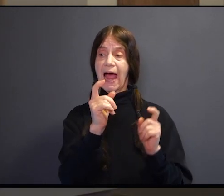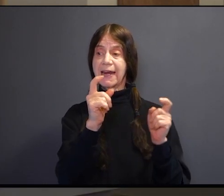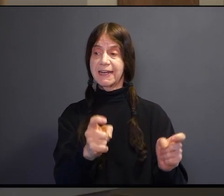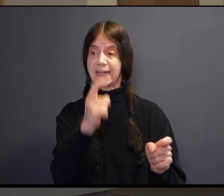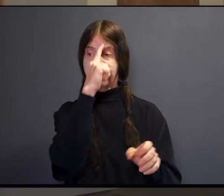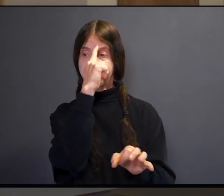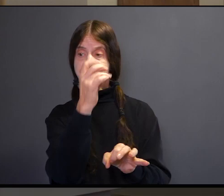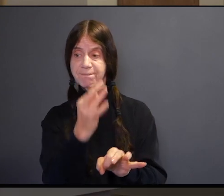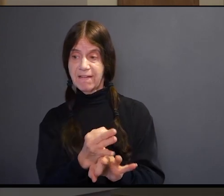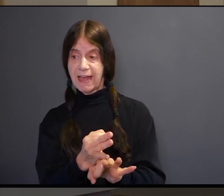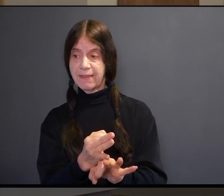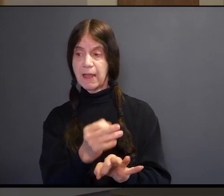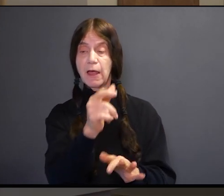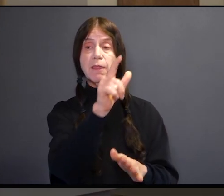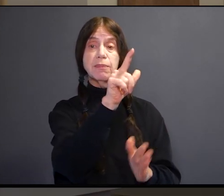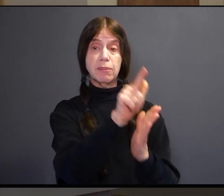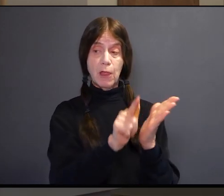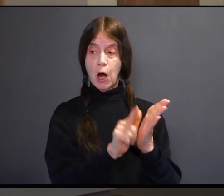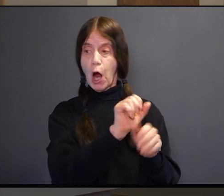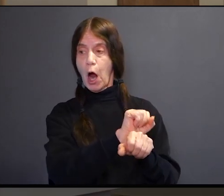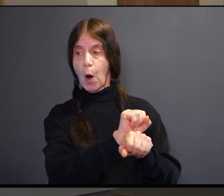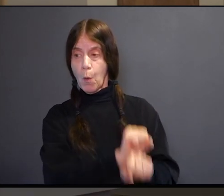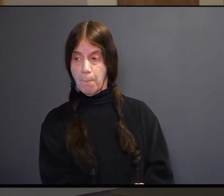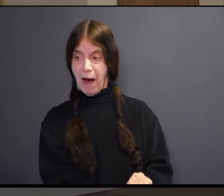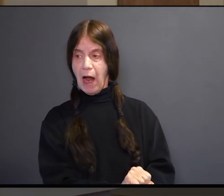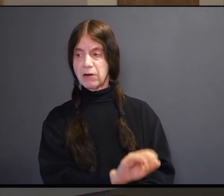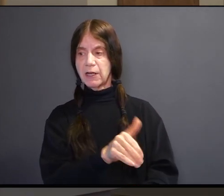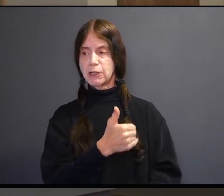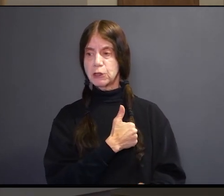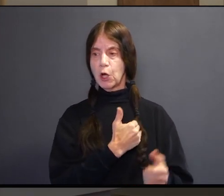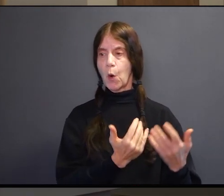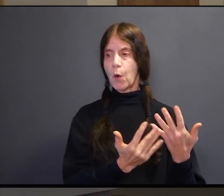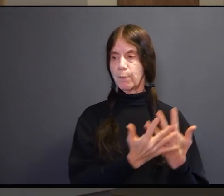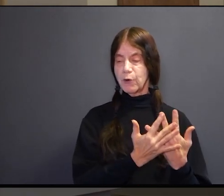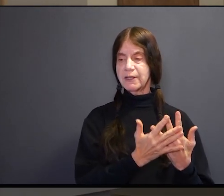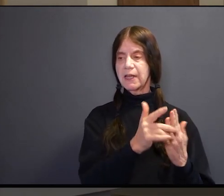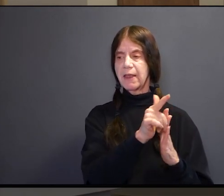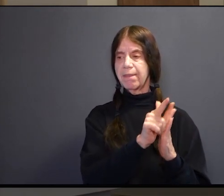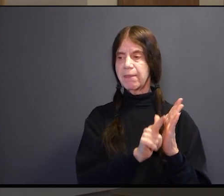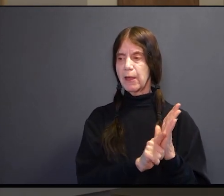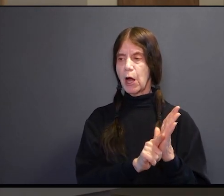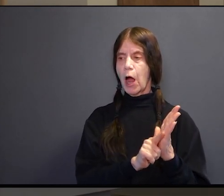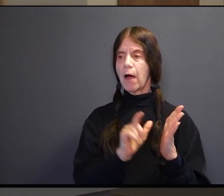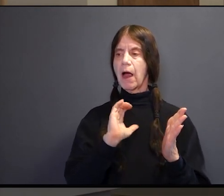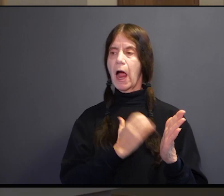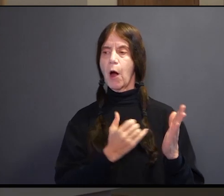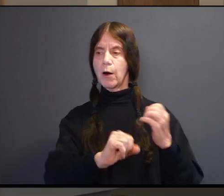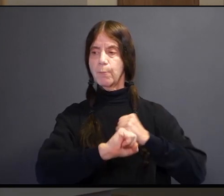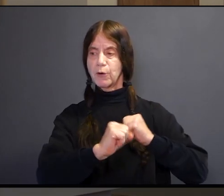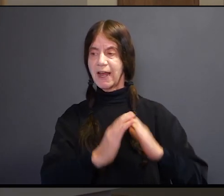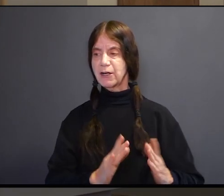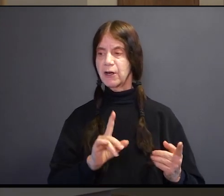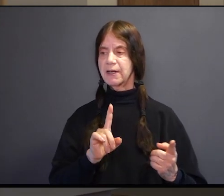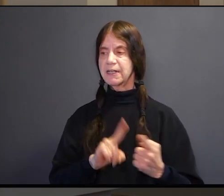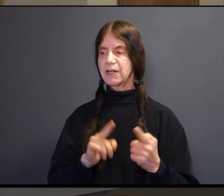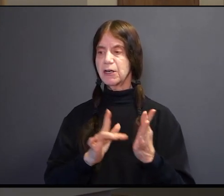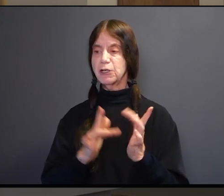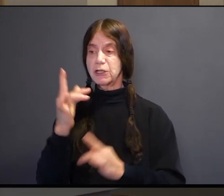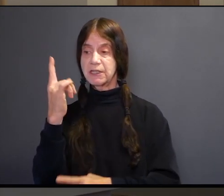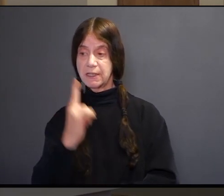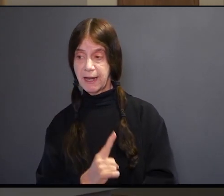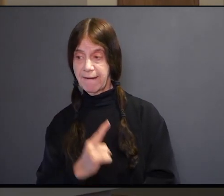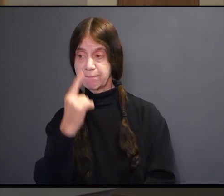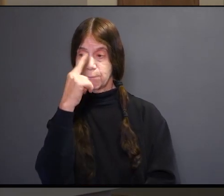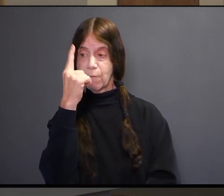before faith came, we were held captive under the law, imprisoned until the coming faith would be